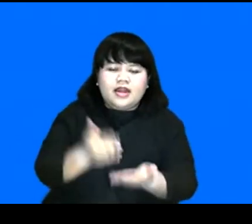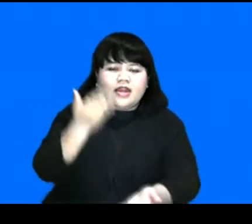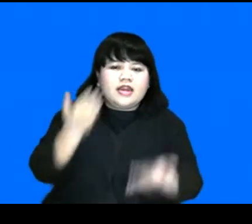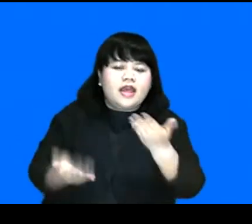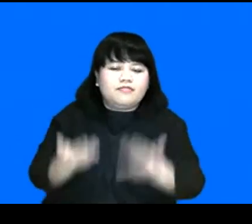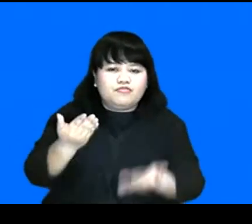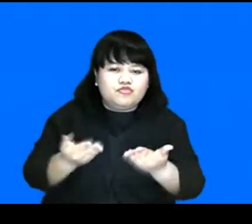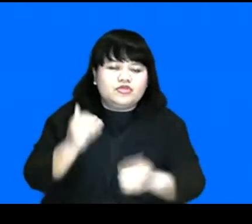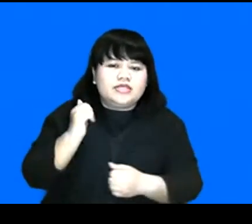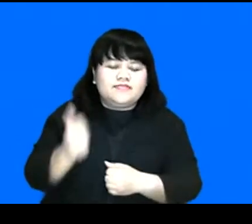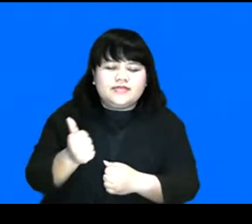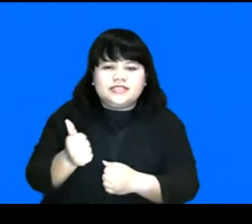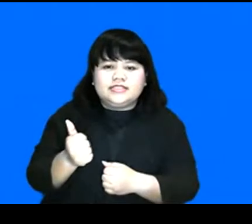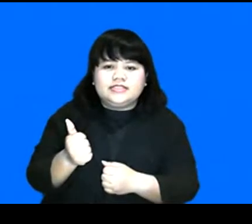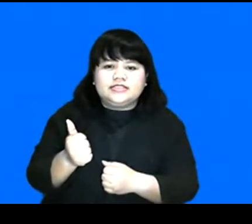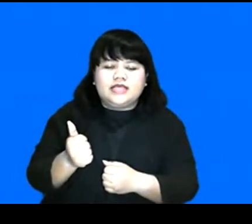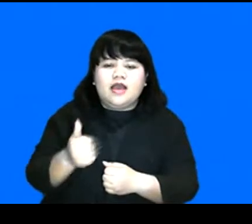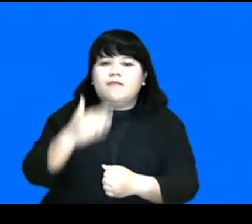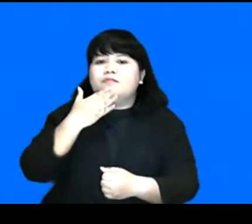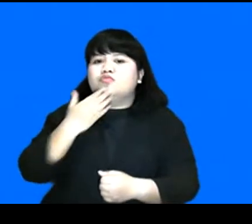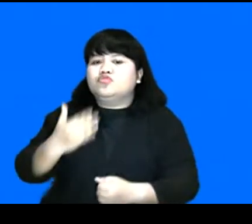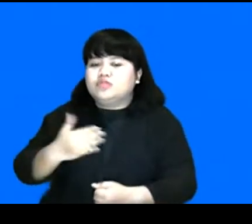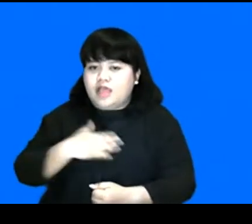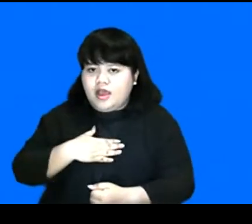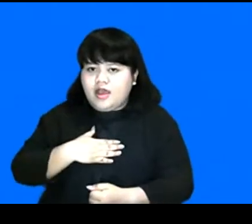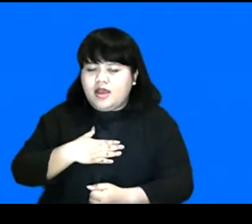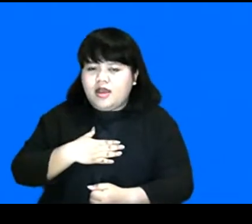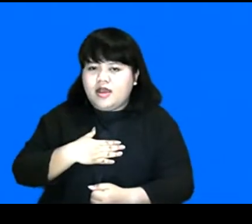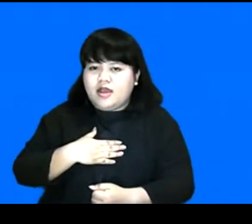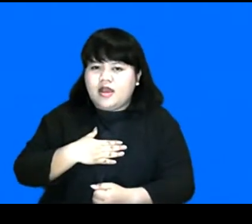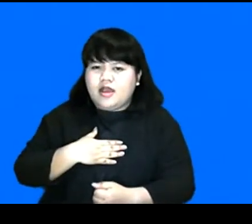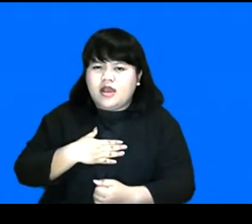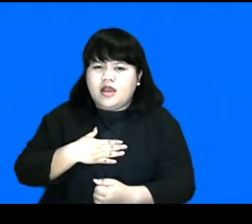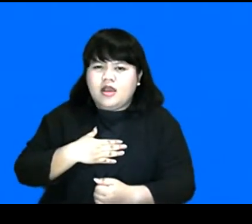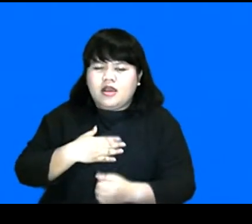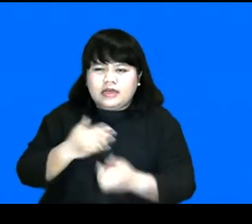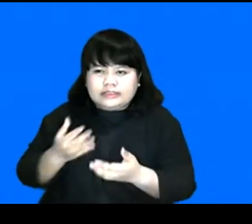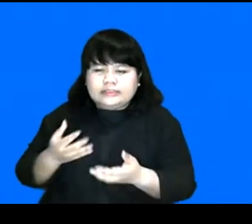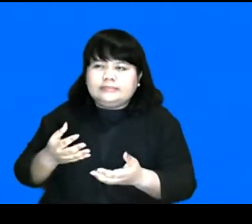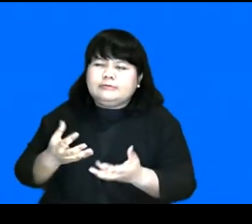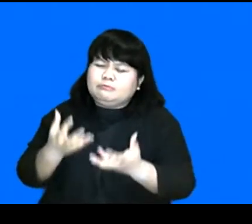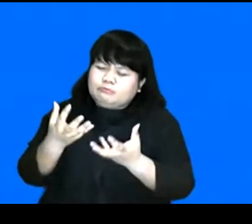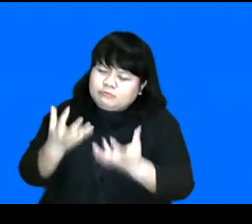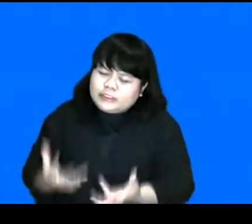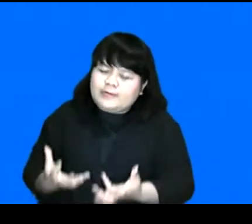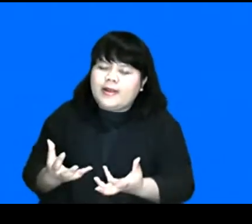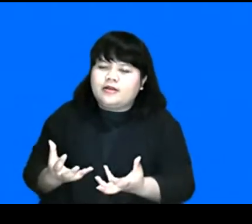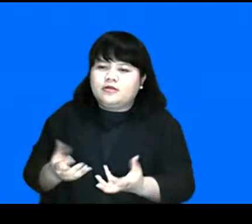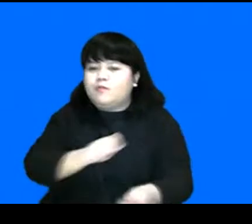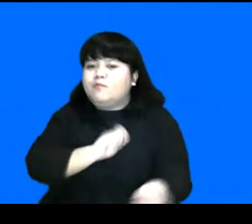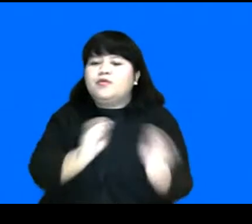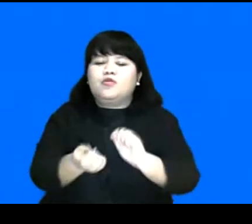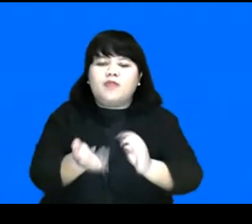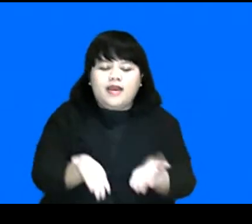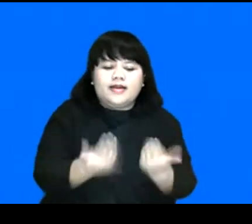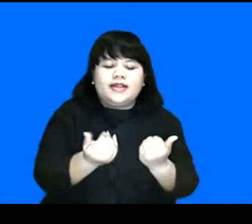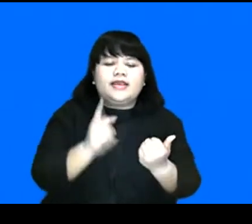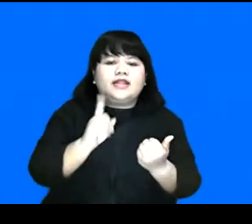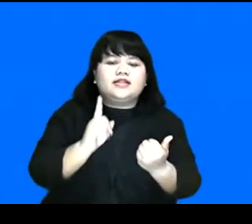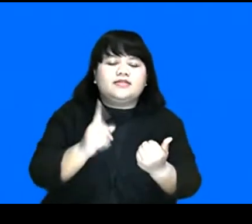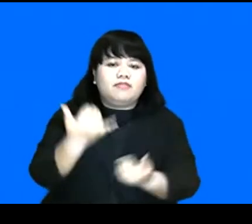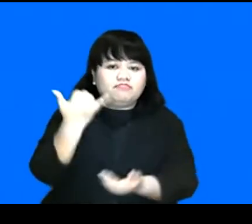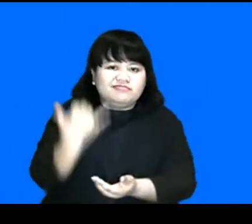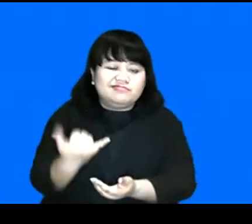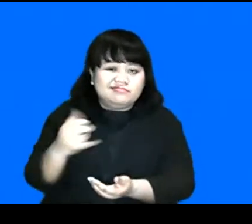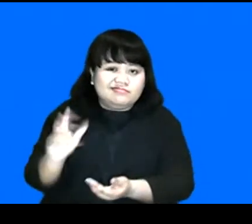a burden on our shoulders because we are taking the unpaid care work burden. We are doing the farm labor.